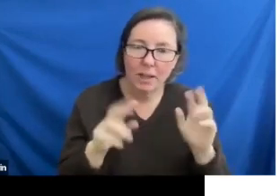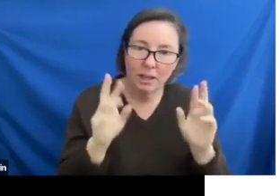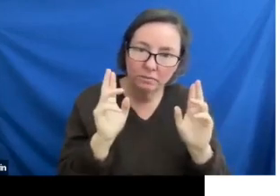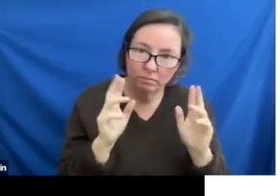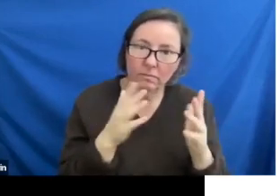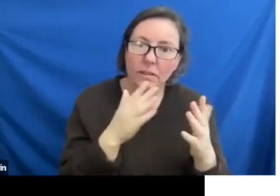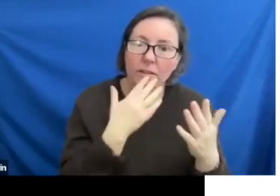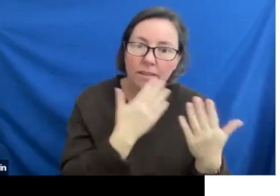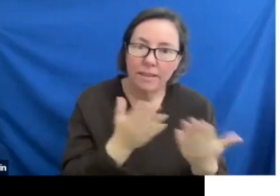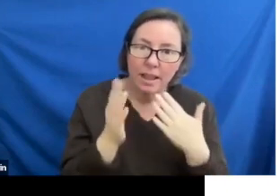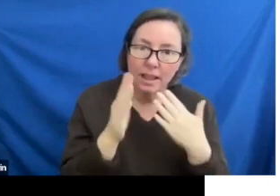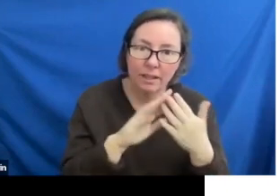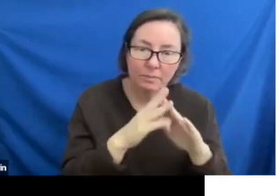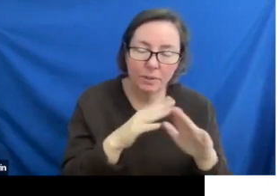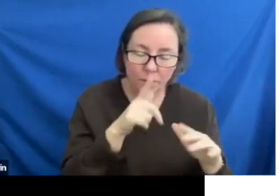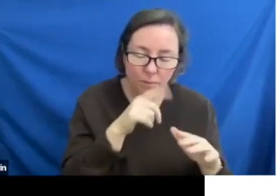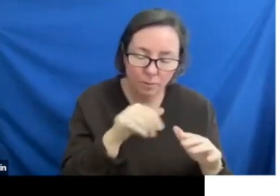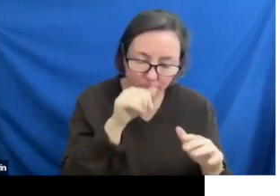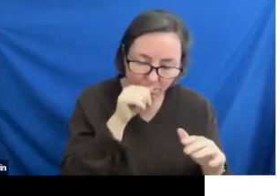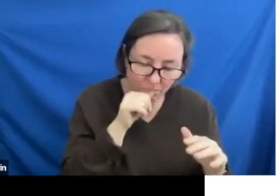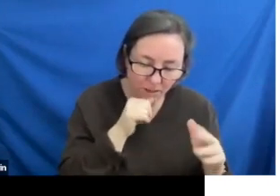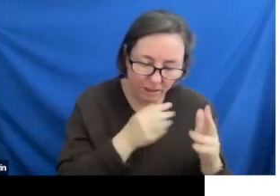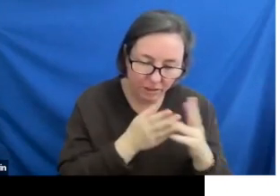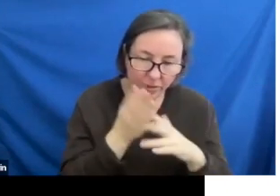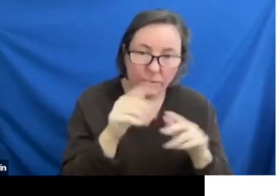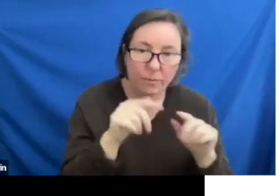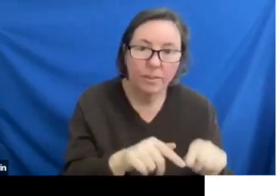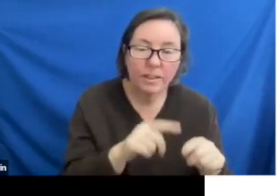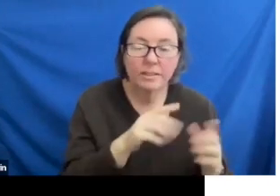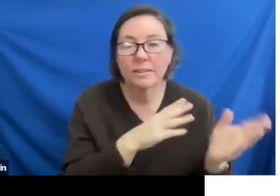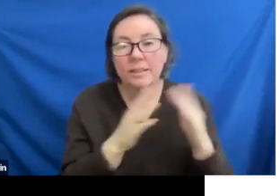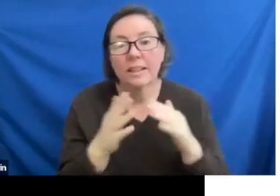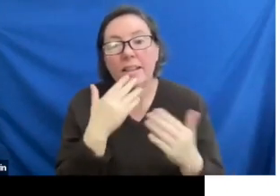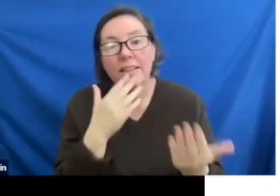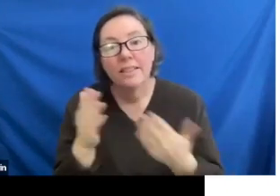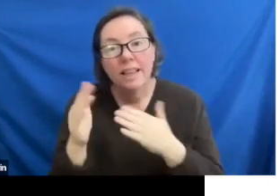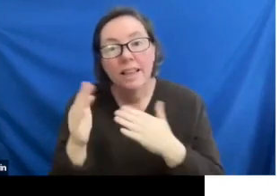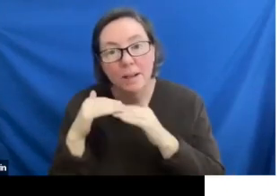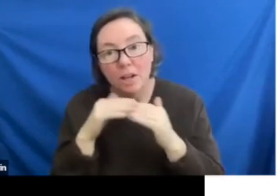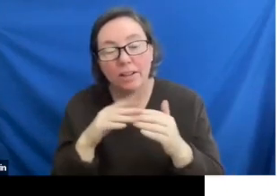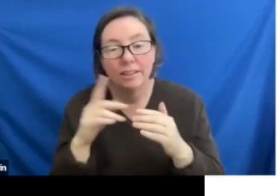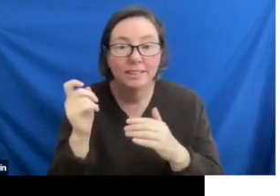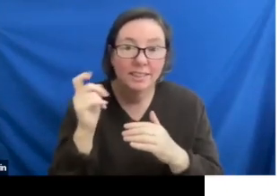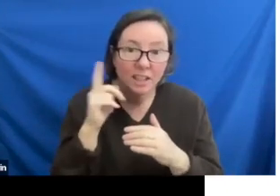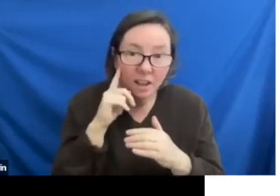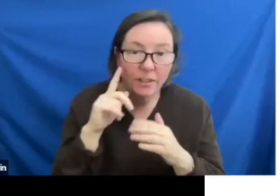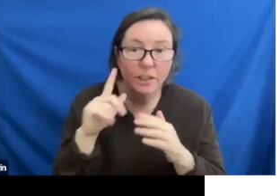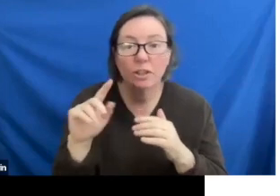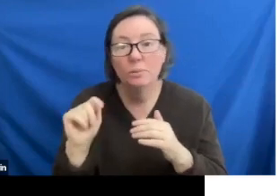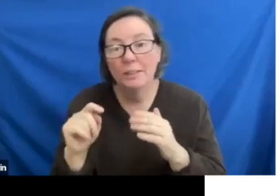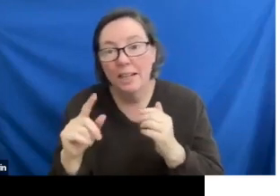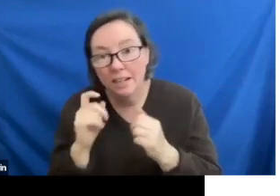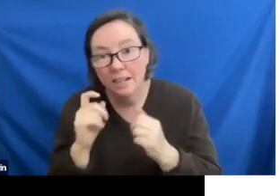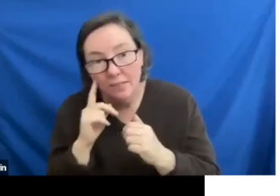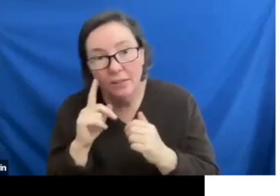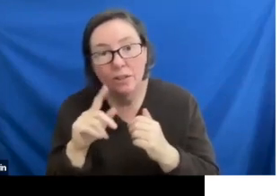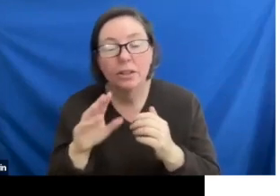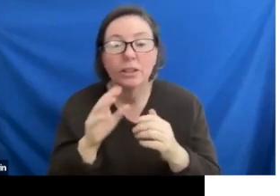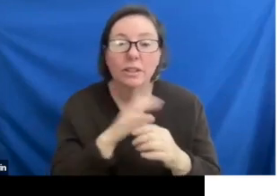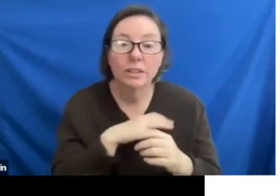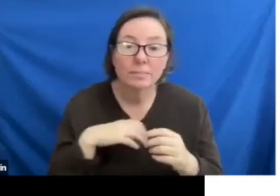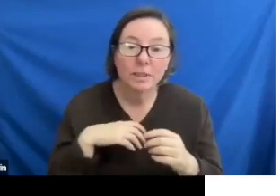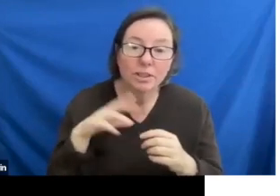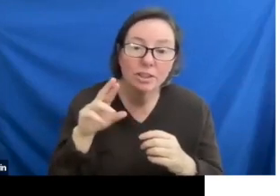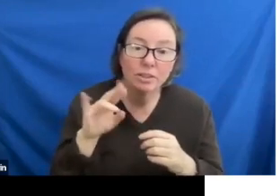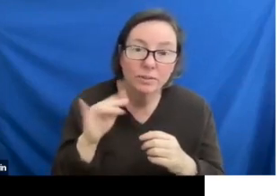community for being very patient. Of course, thank my colleagues, thank DCR, thank the governor, Lieutenant Governor, and Commissioner Arrigo. This